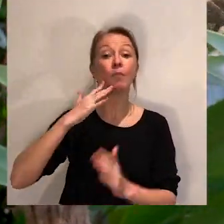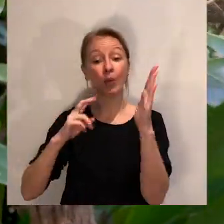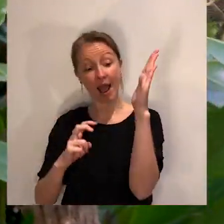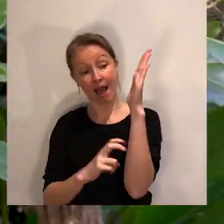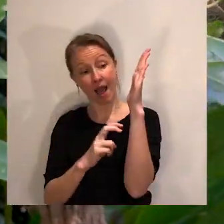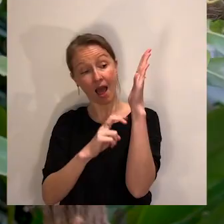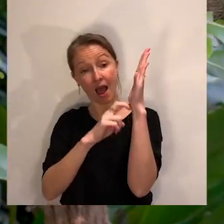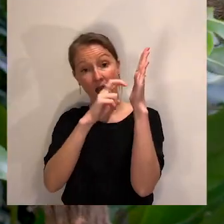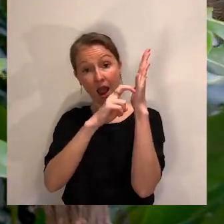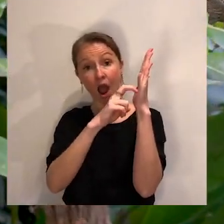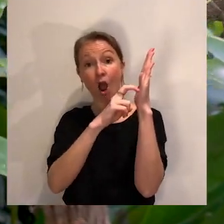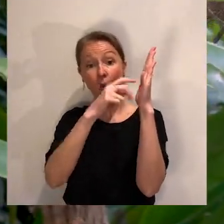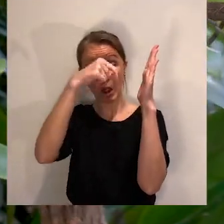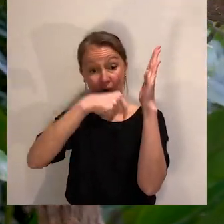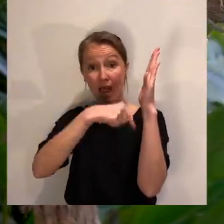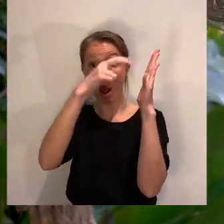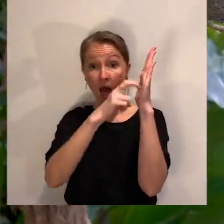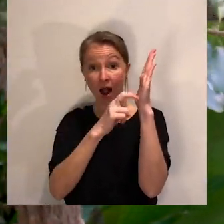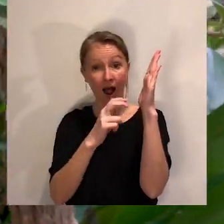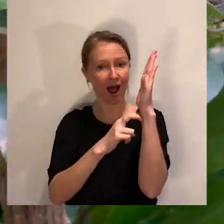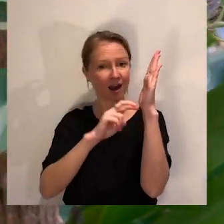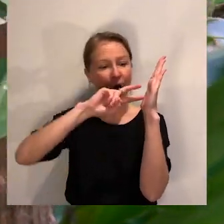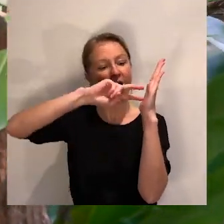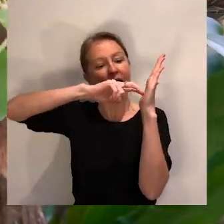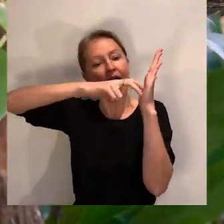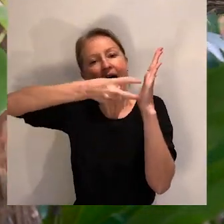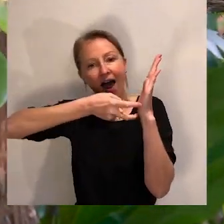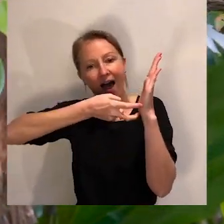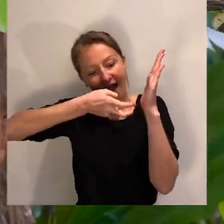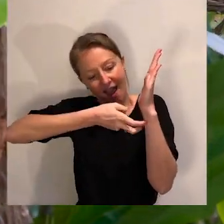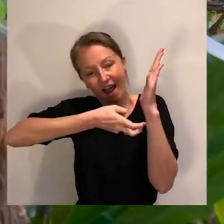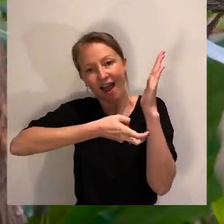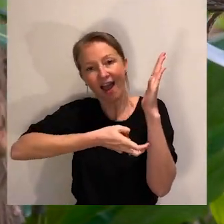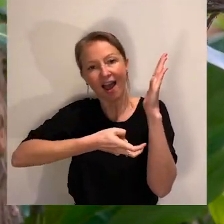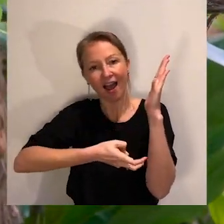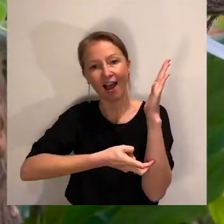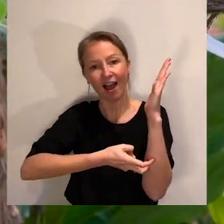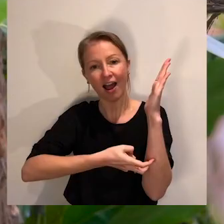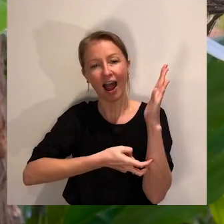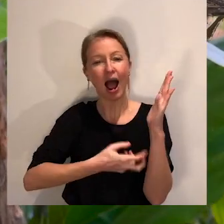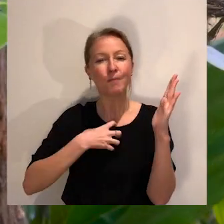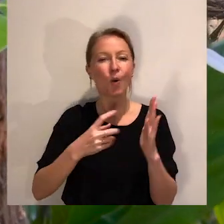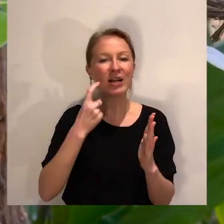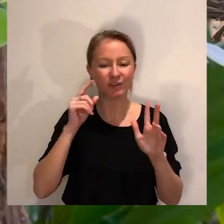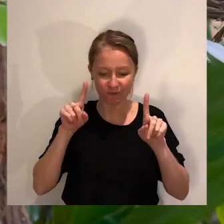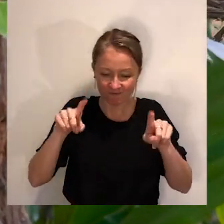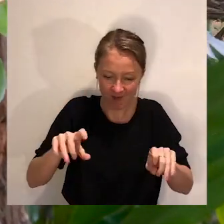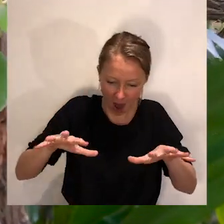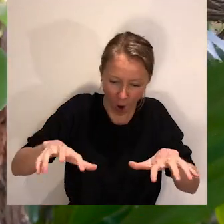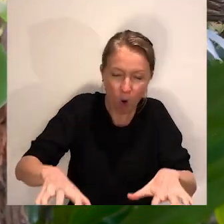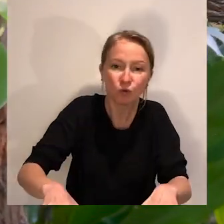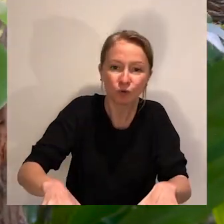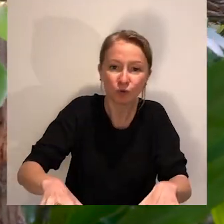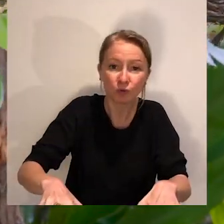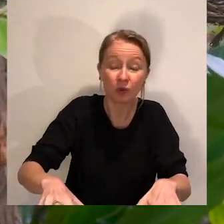back legs around, like sort of the other direction, to help grip the claws as he comes down head first. He's